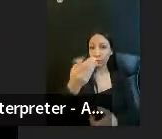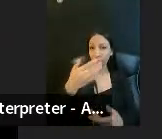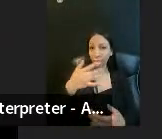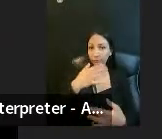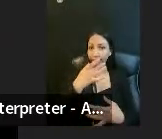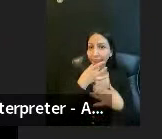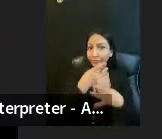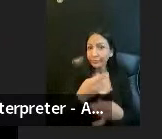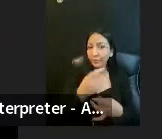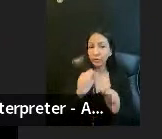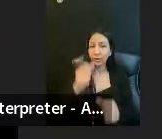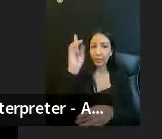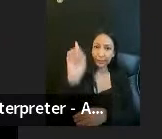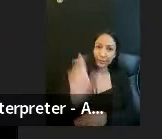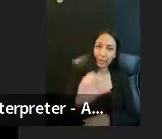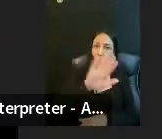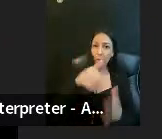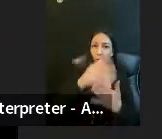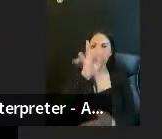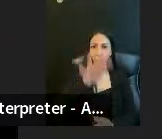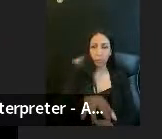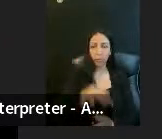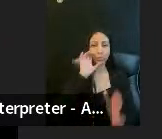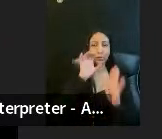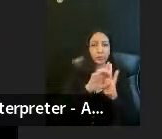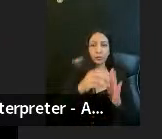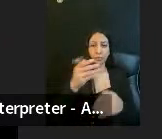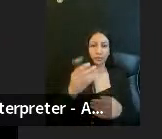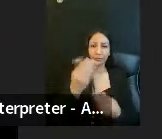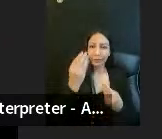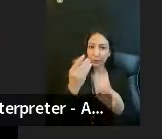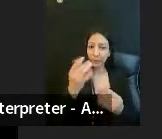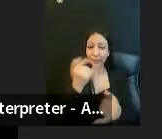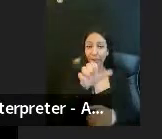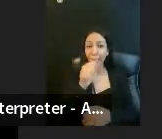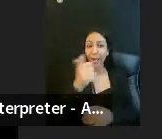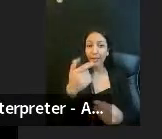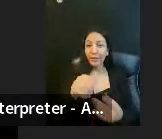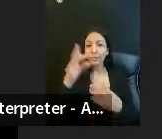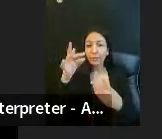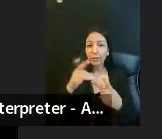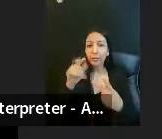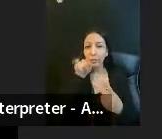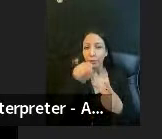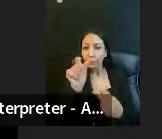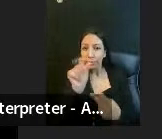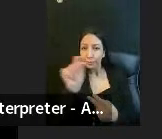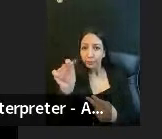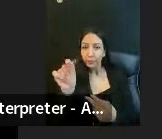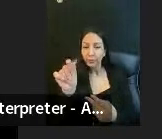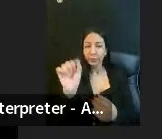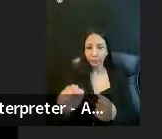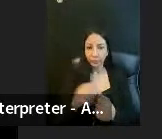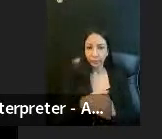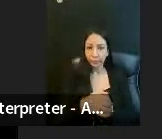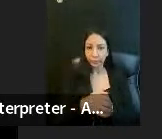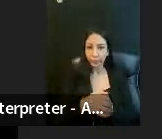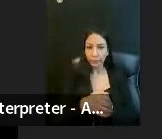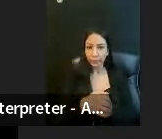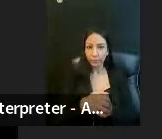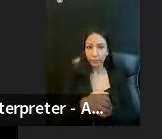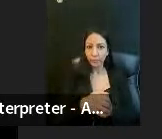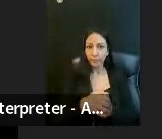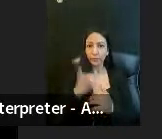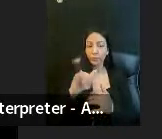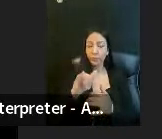tables to download this information. And then there is another feature right here, which is the